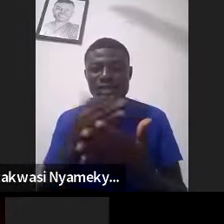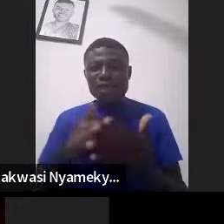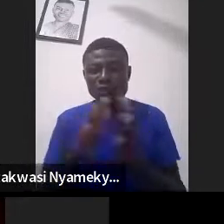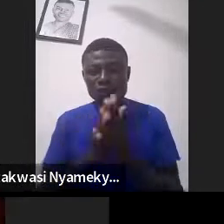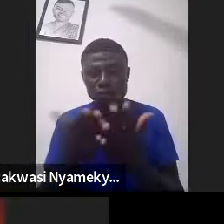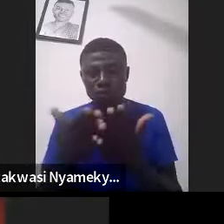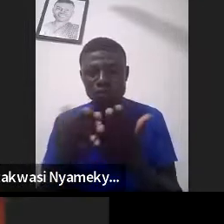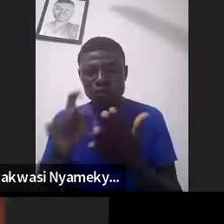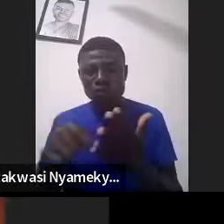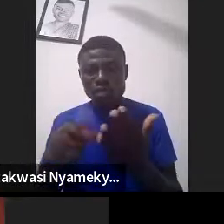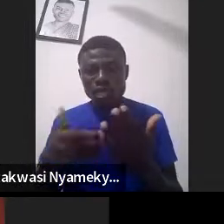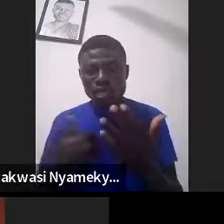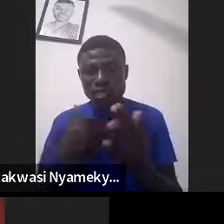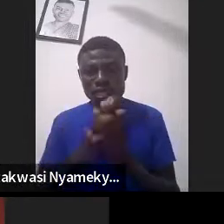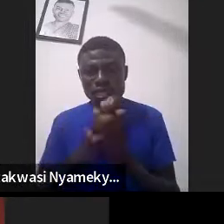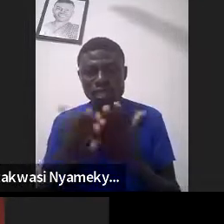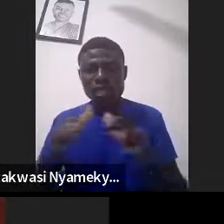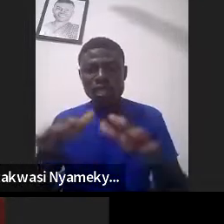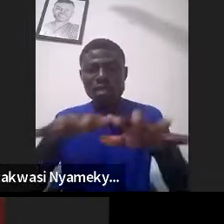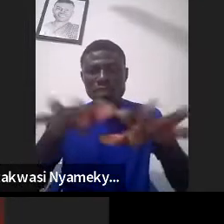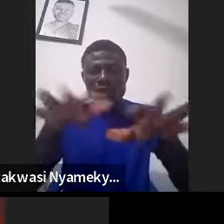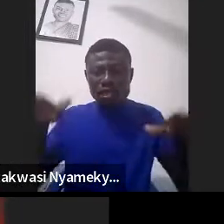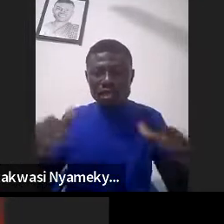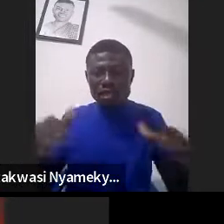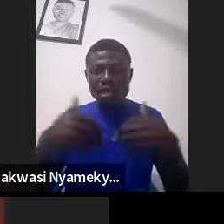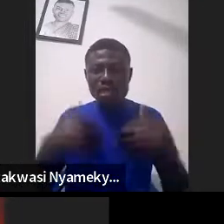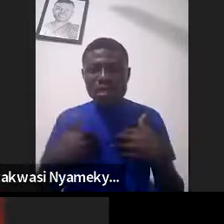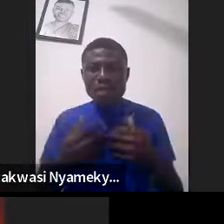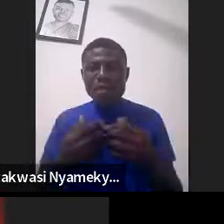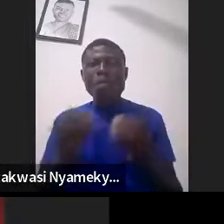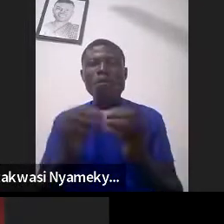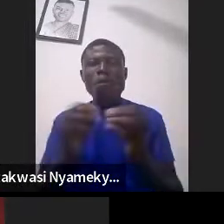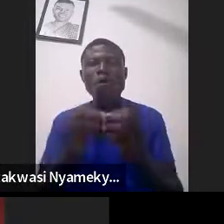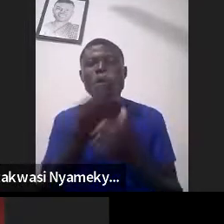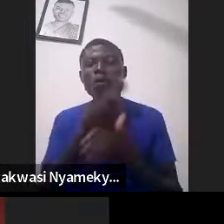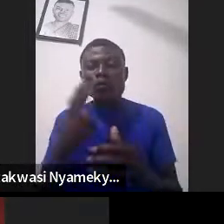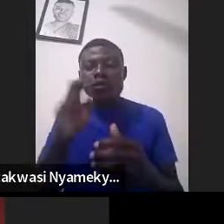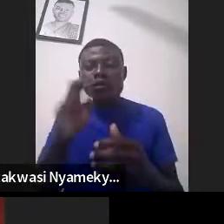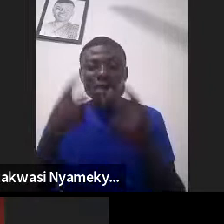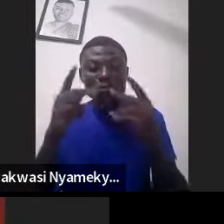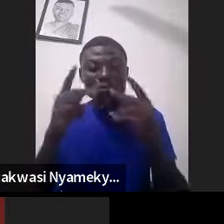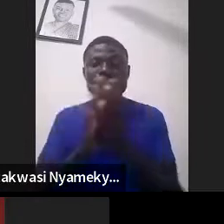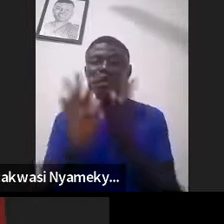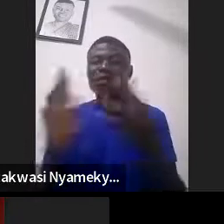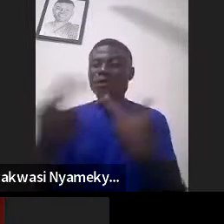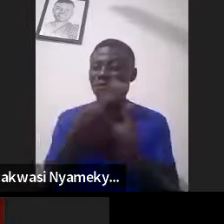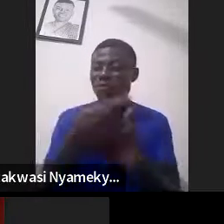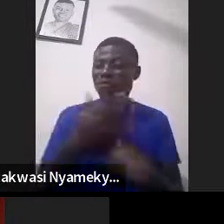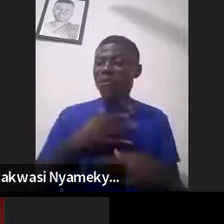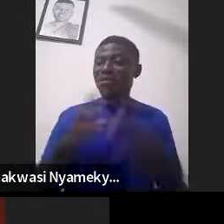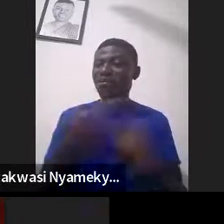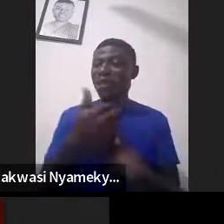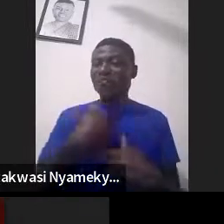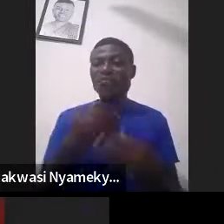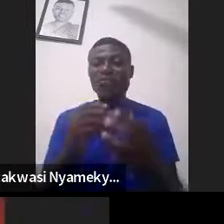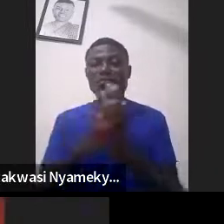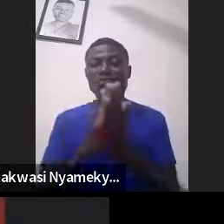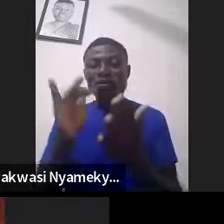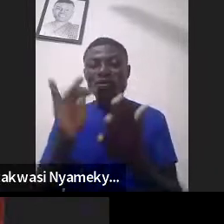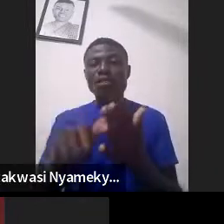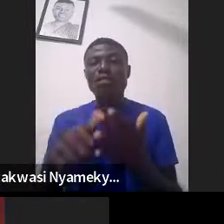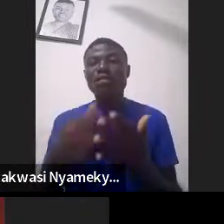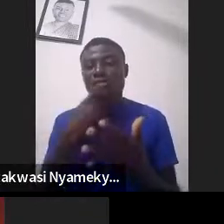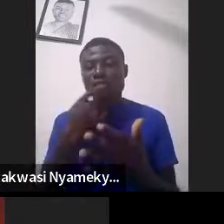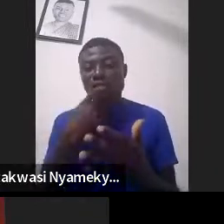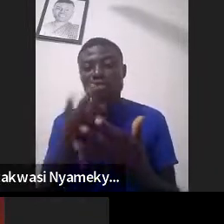my area here. I have a million different resources just in case. But there's a book called The Dyslexic Advantage, and